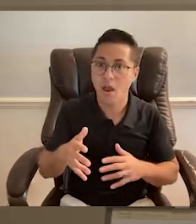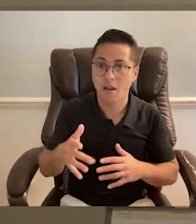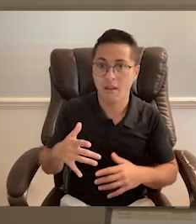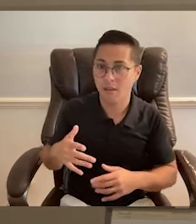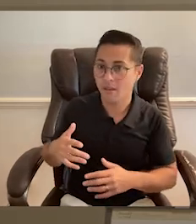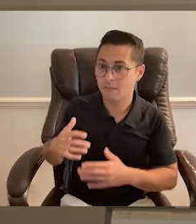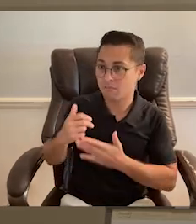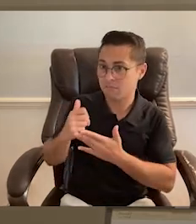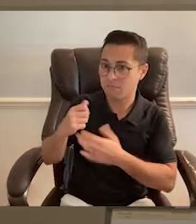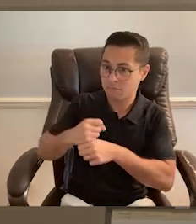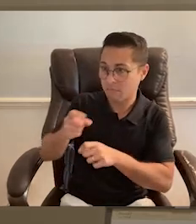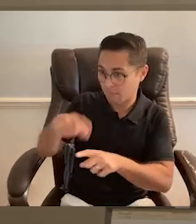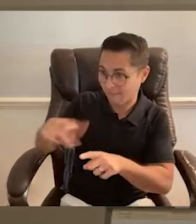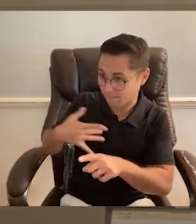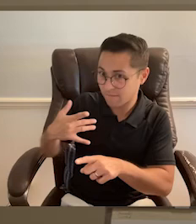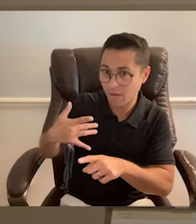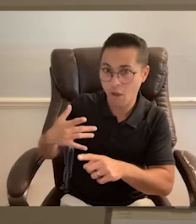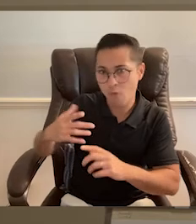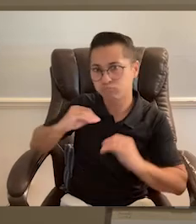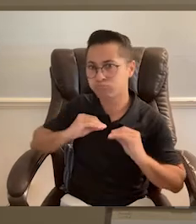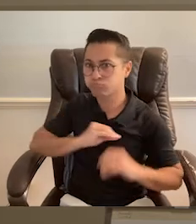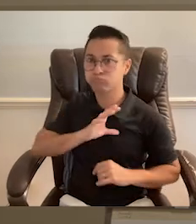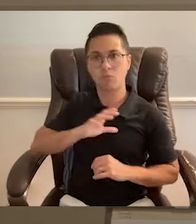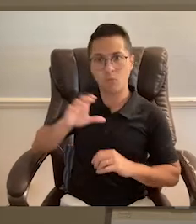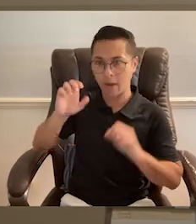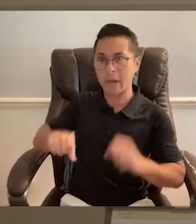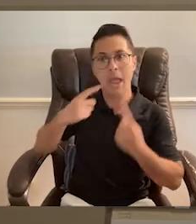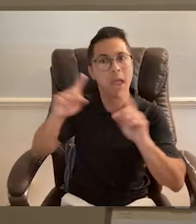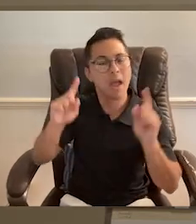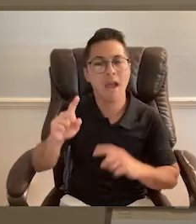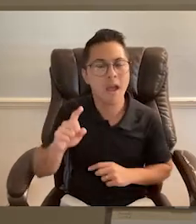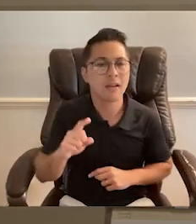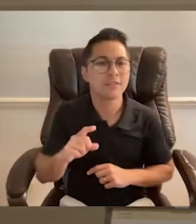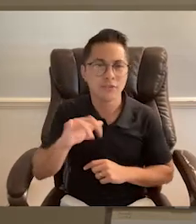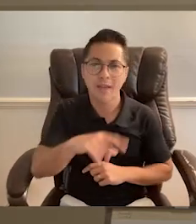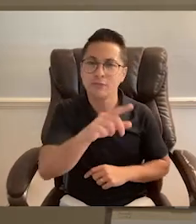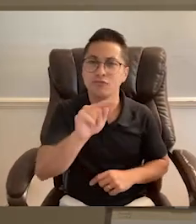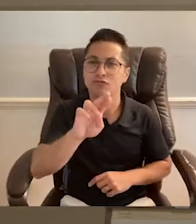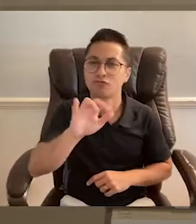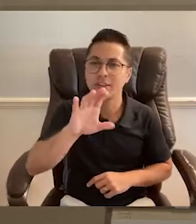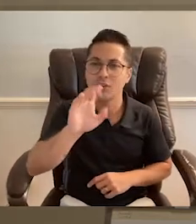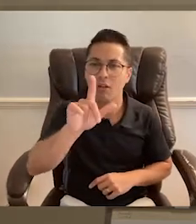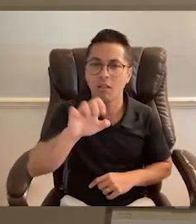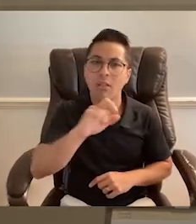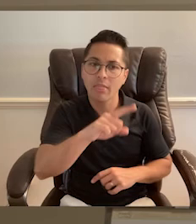and really he's done remarkable things. He got a bachelor's degree, and then he's got an MBA, he's got his own company.